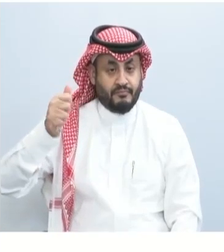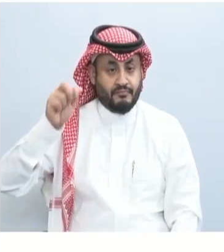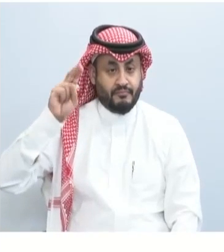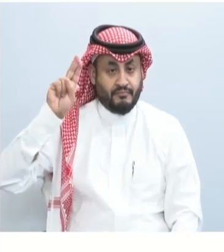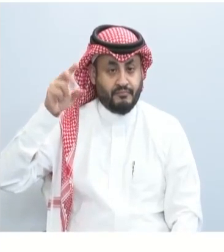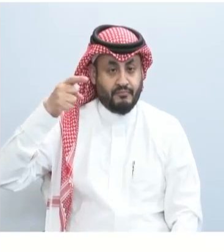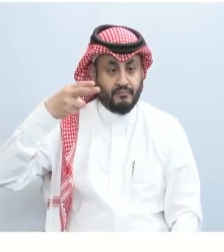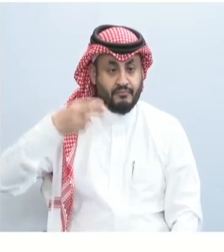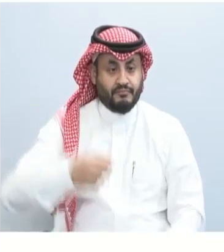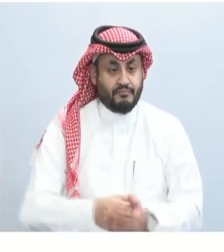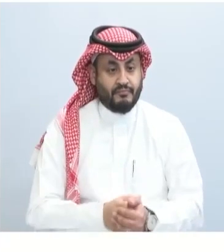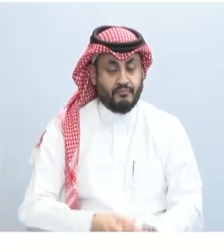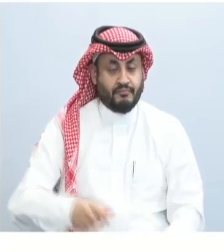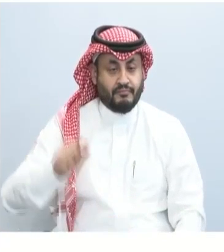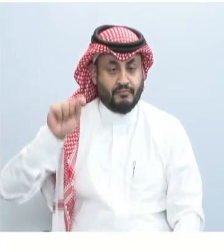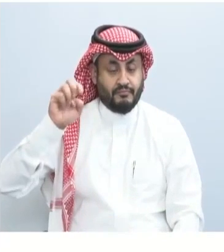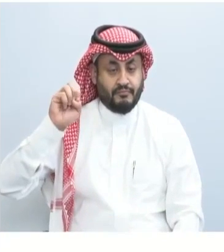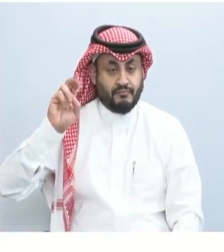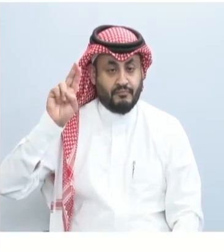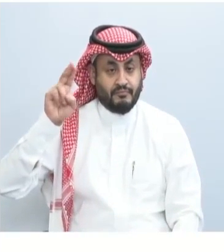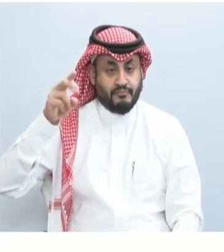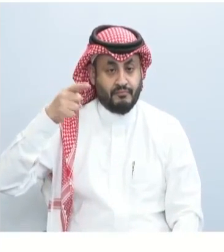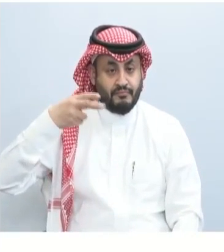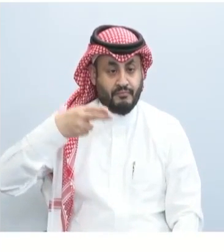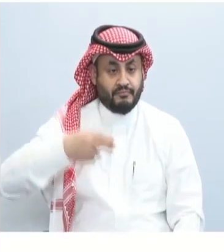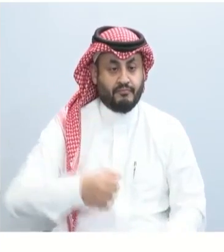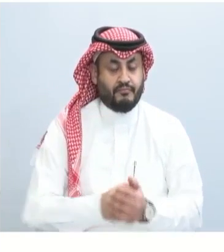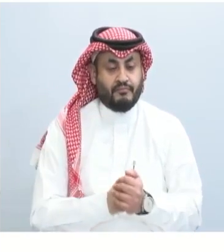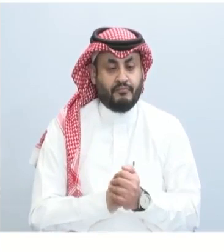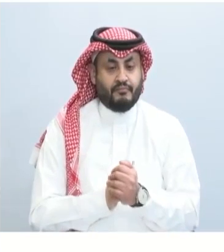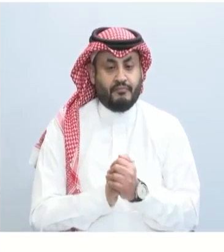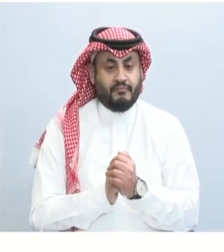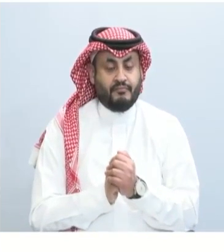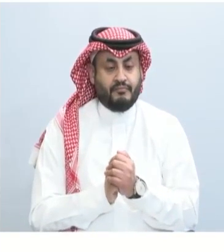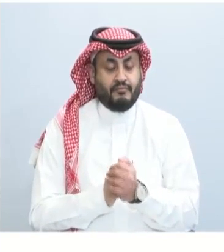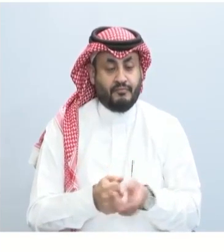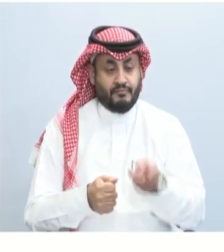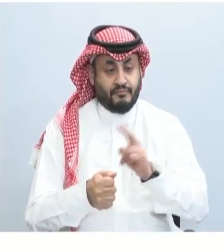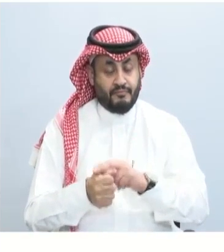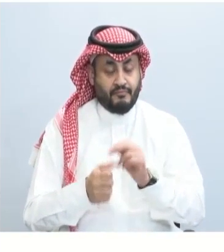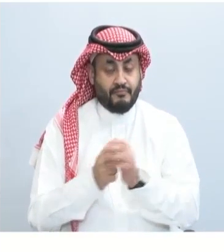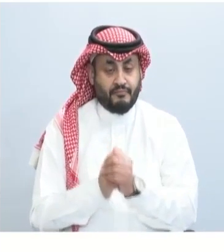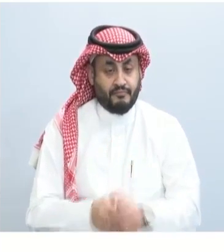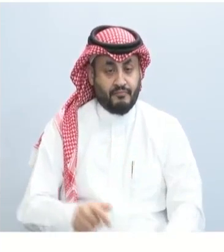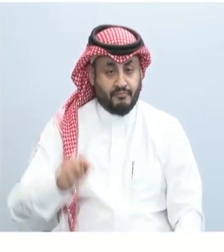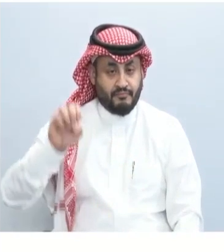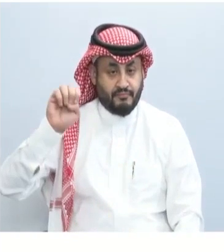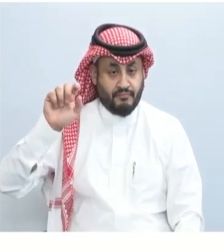tough, but it's lots of fun. Say with me,